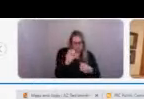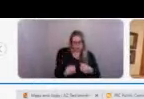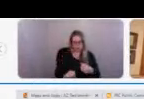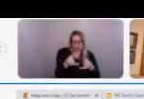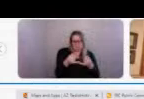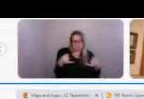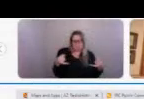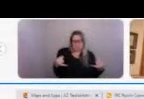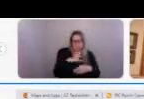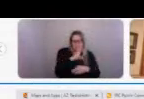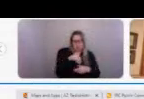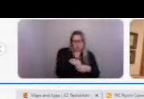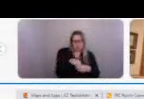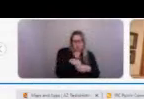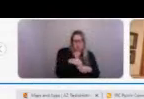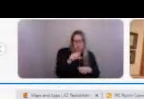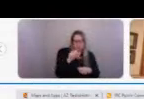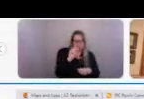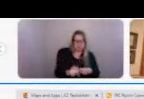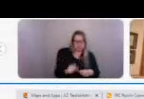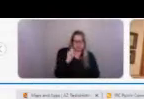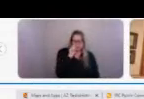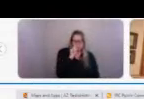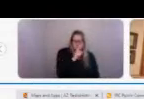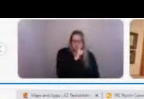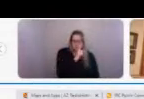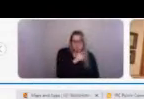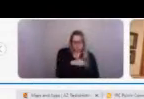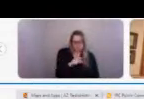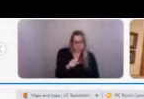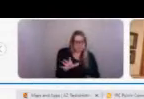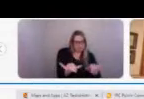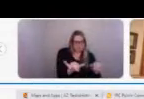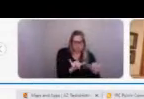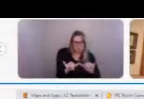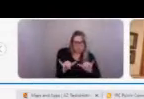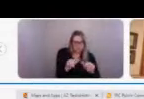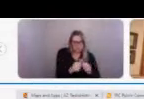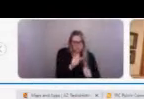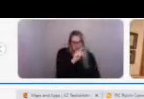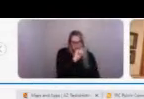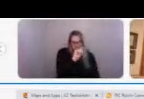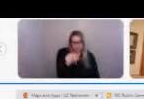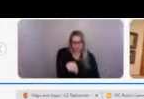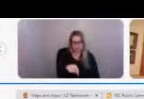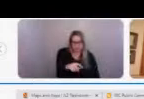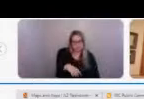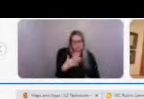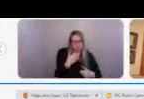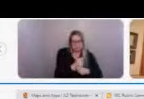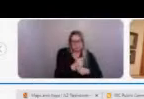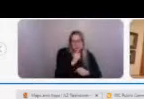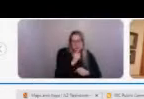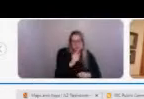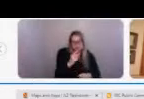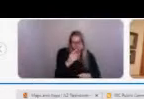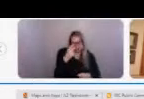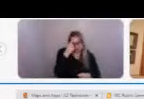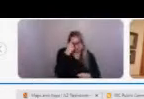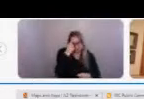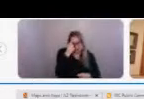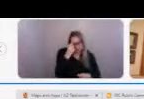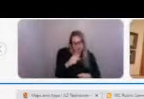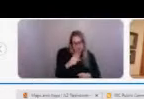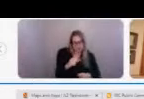to include the south scottsdale which it has much more in common with tempe and this makes more sense and keeps our communities